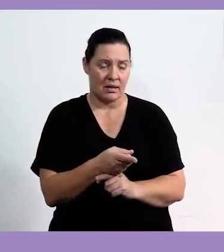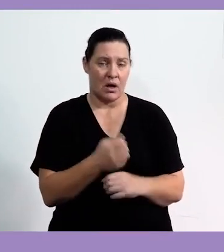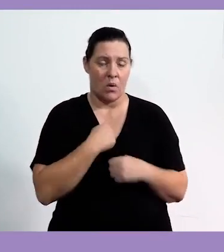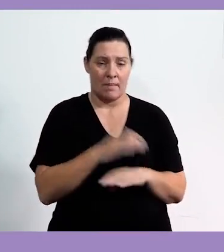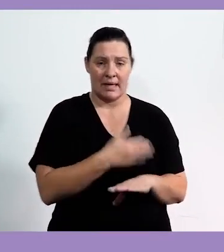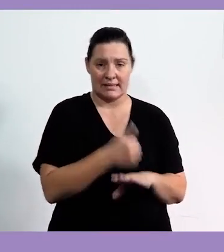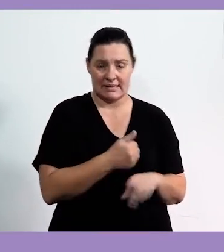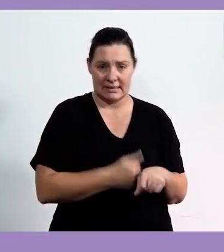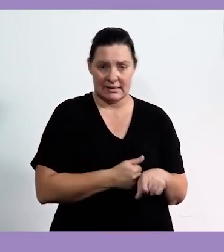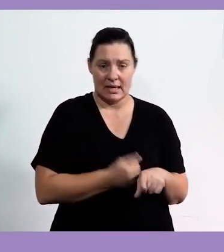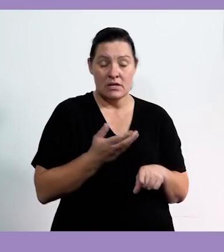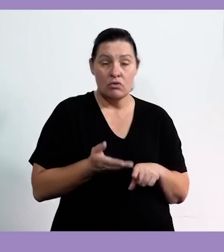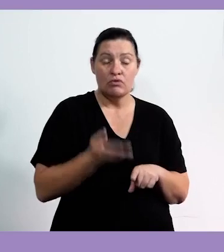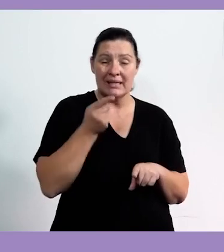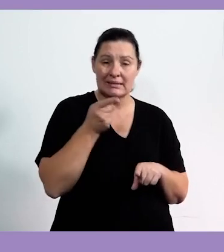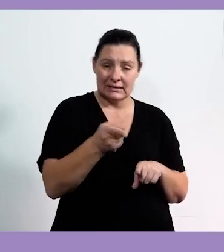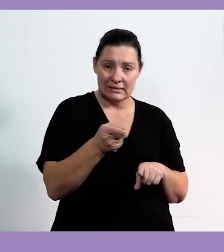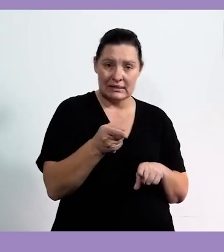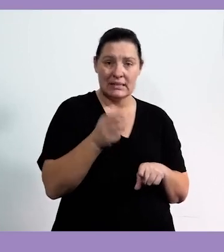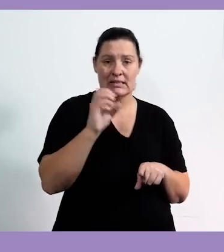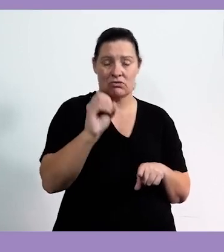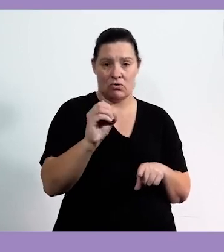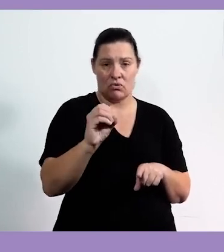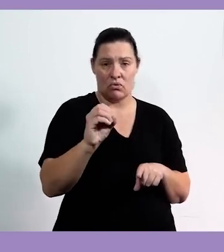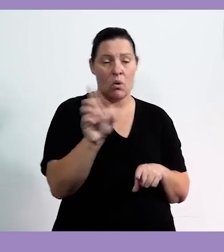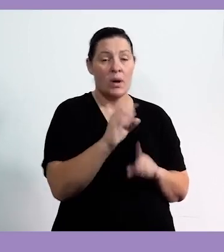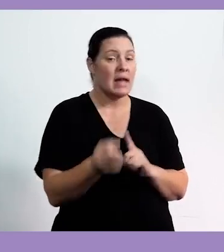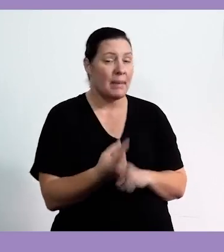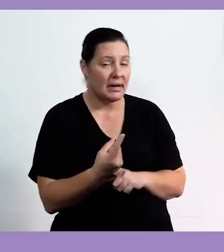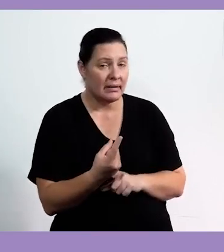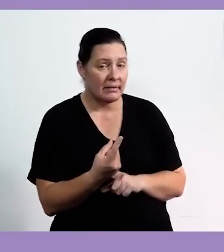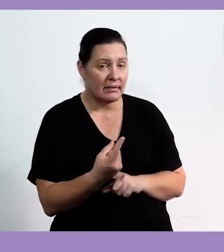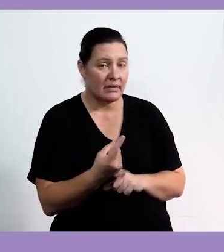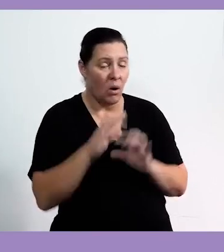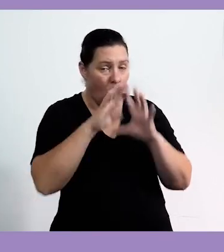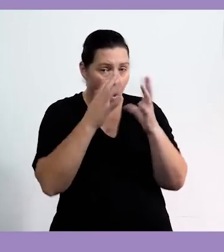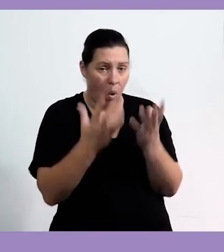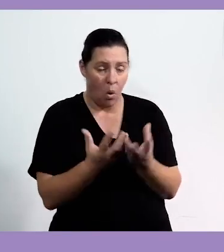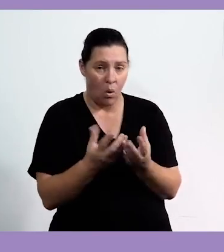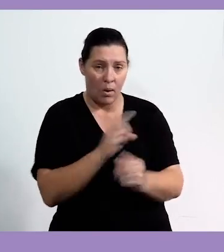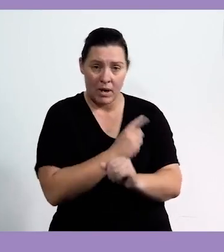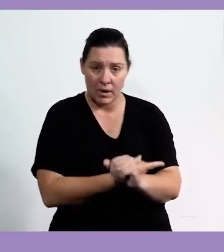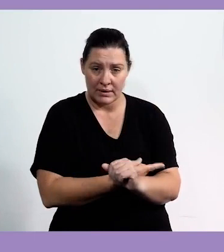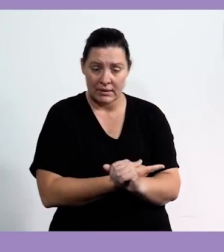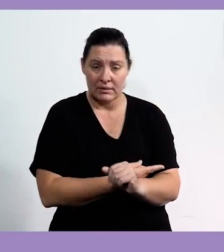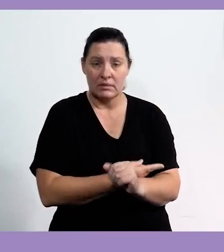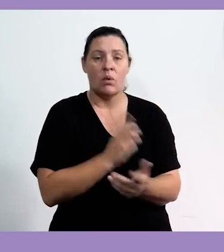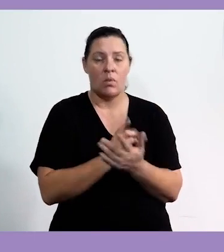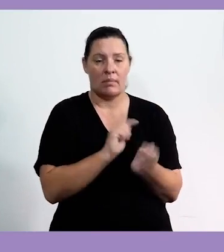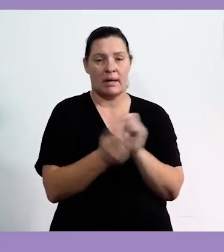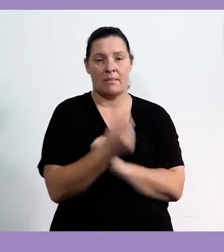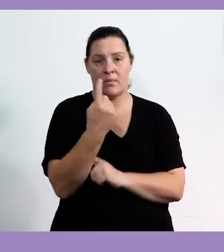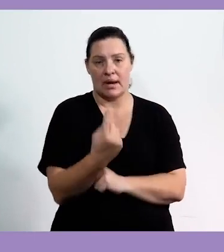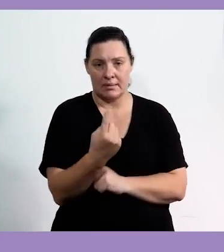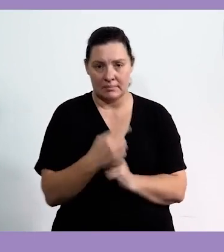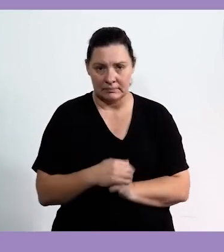is our base and it is raised to the exponent 0. So what happens to the whole power?